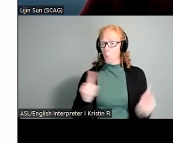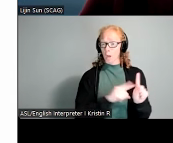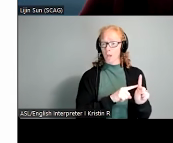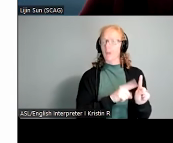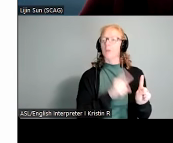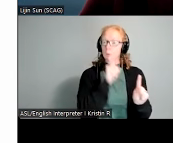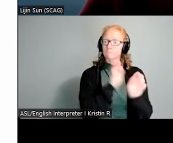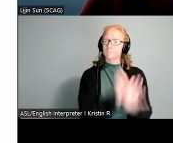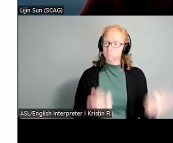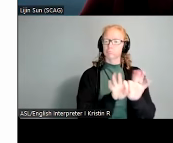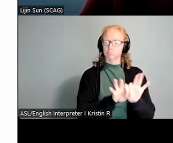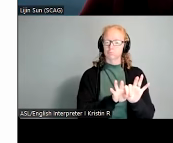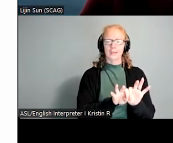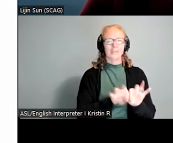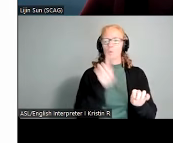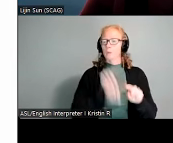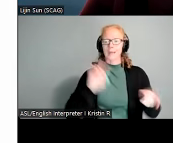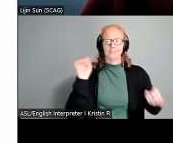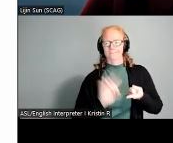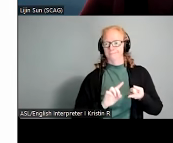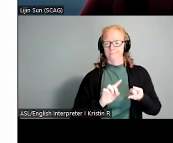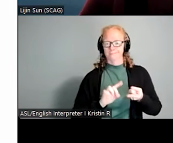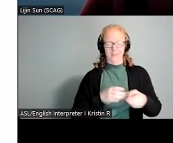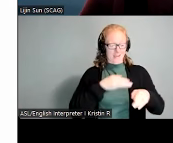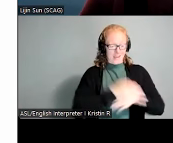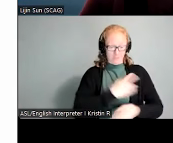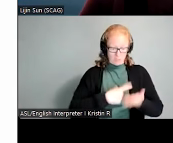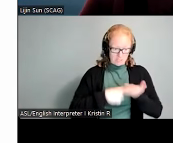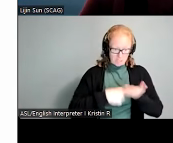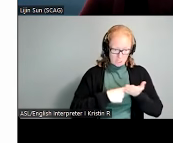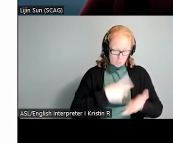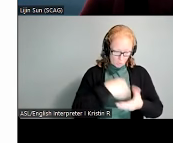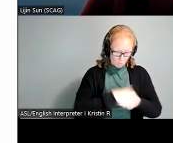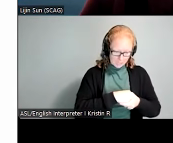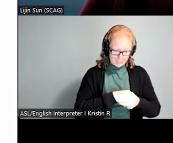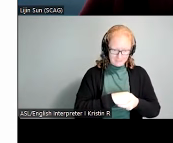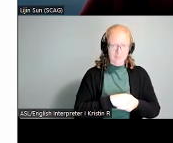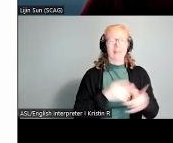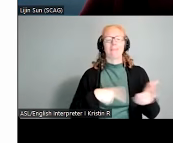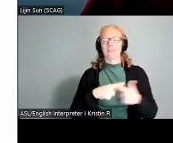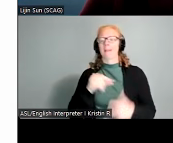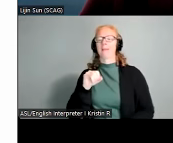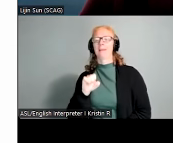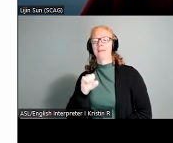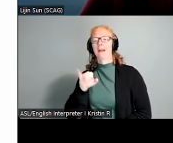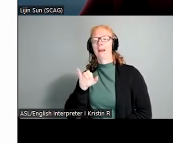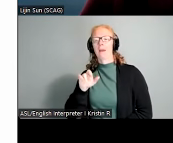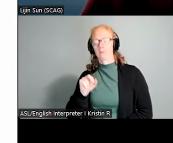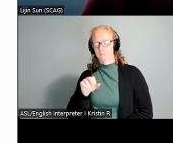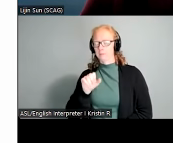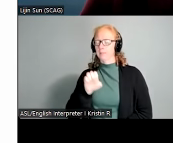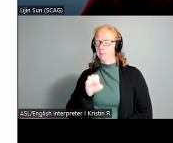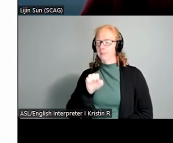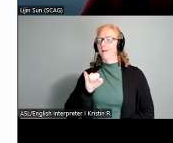mitigated to less than significant even after the mitigation are incorporated, then an EIR needs to be prepared.